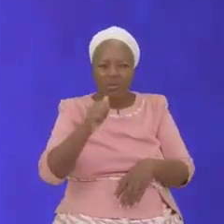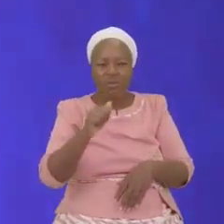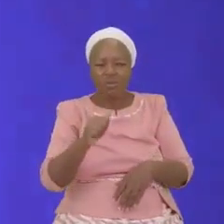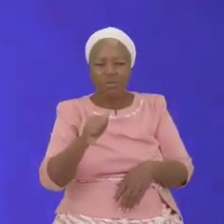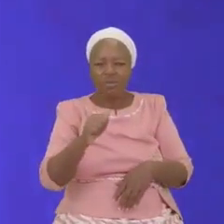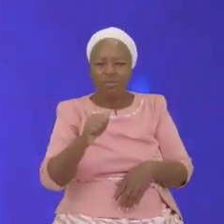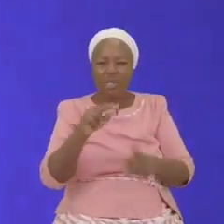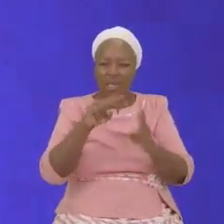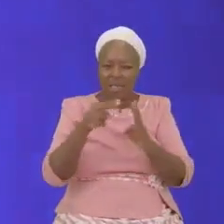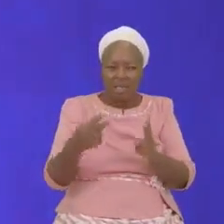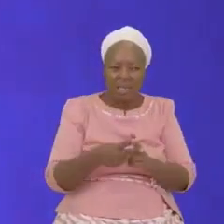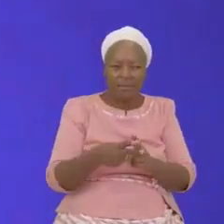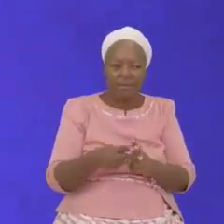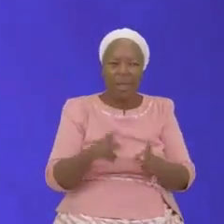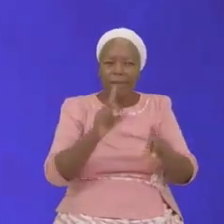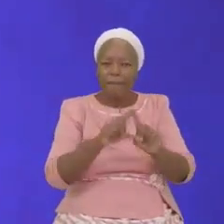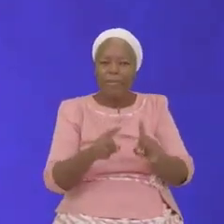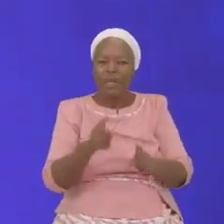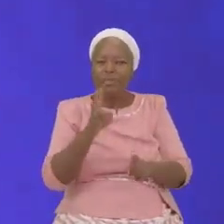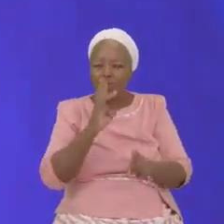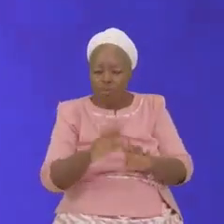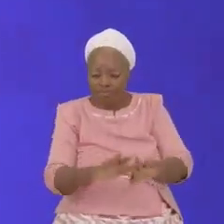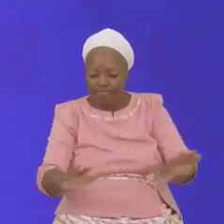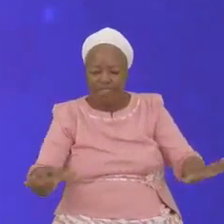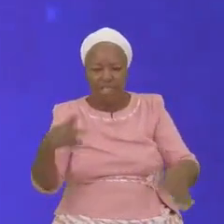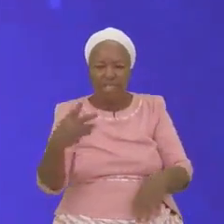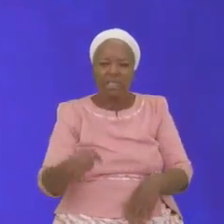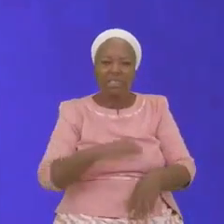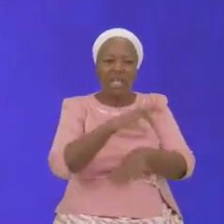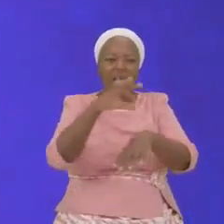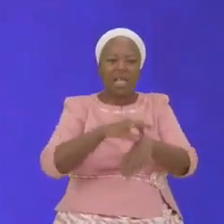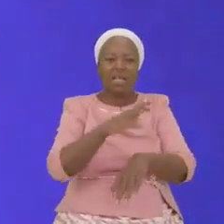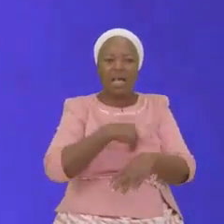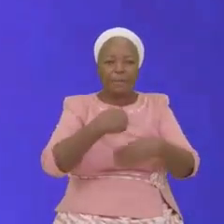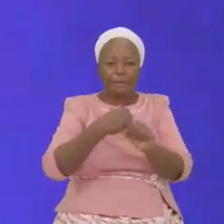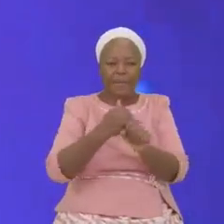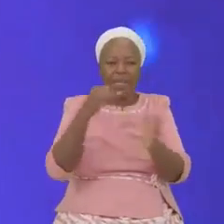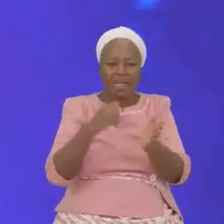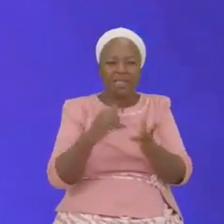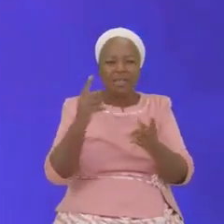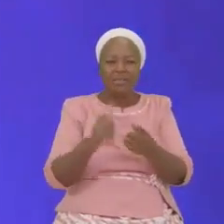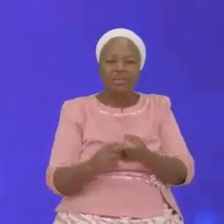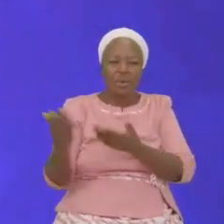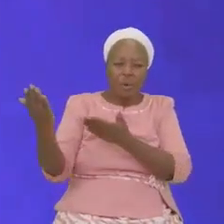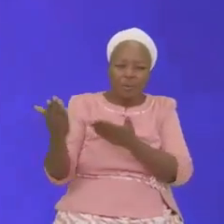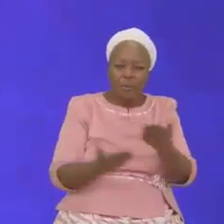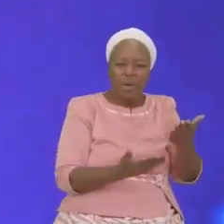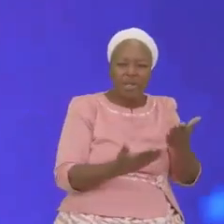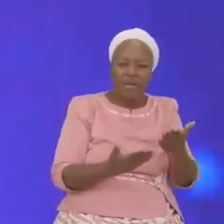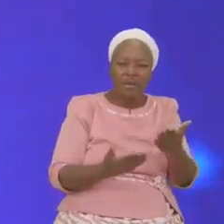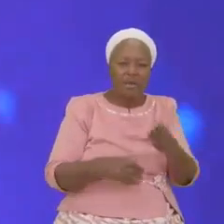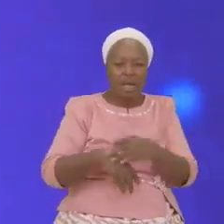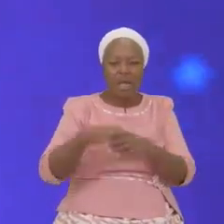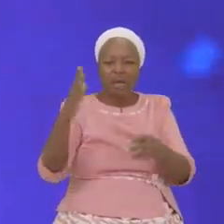hither, but watereth the earth, and maketh it to bud, to